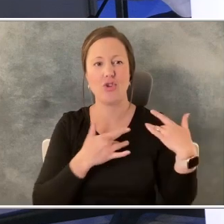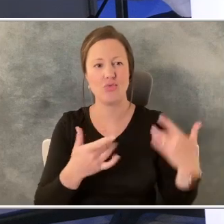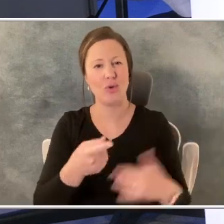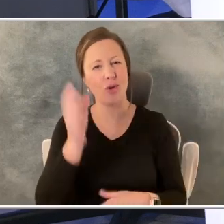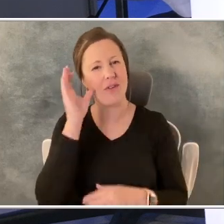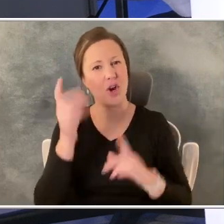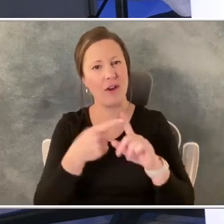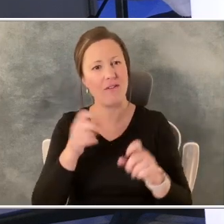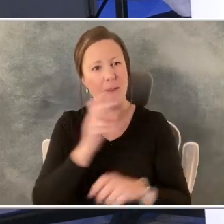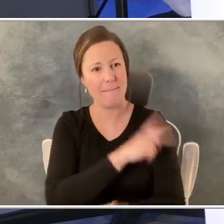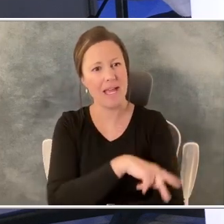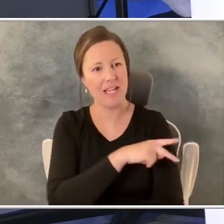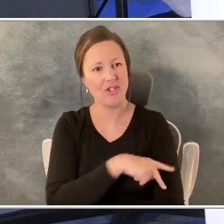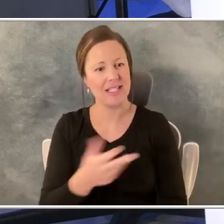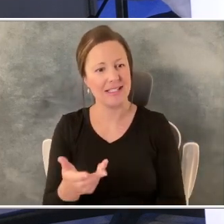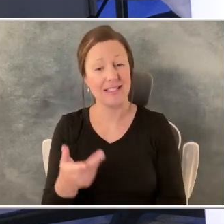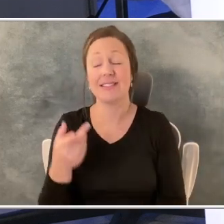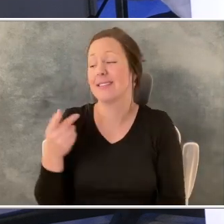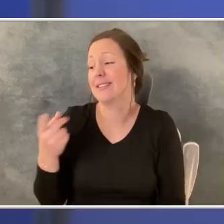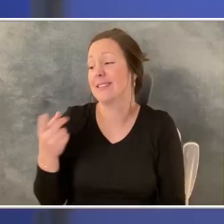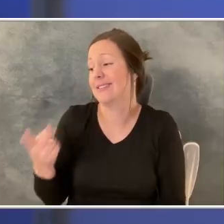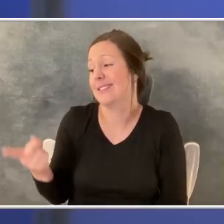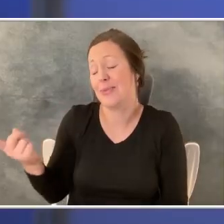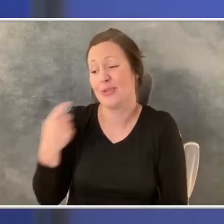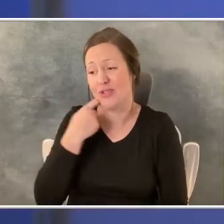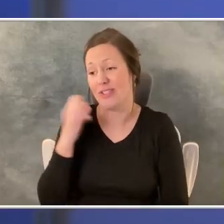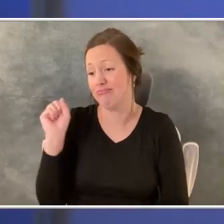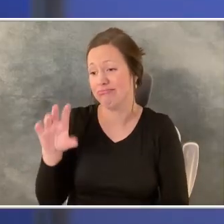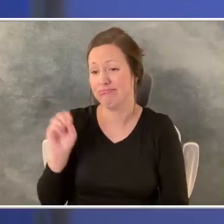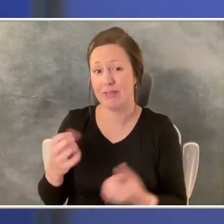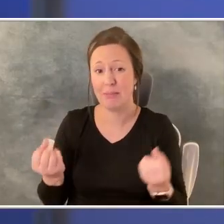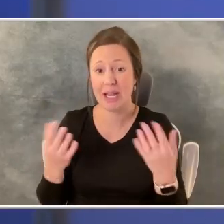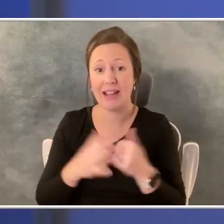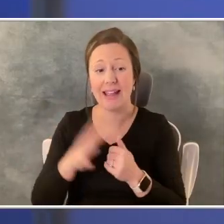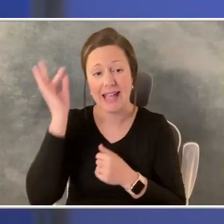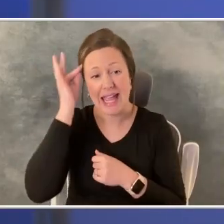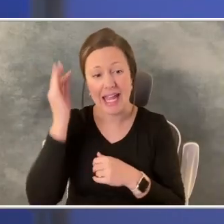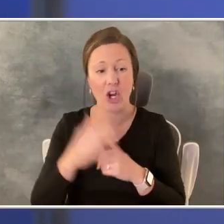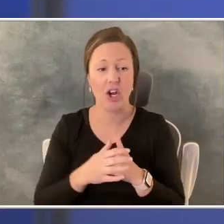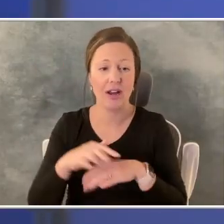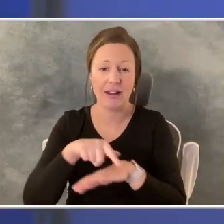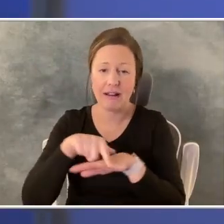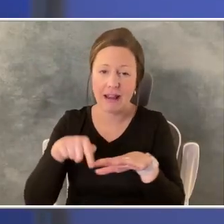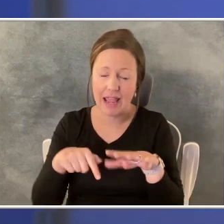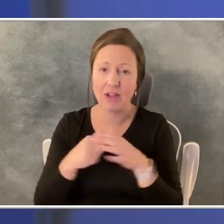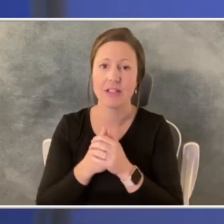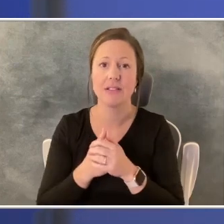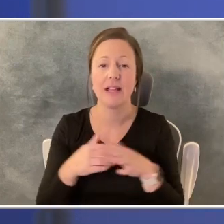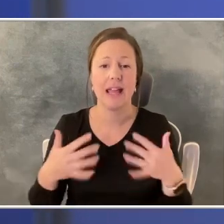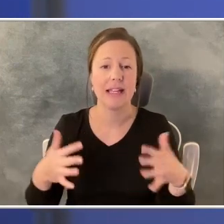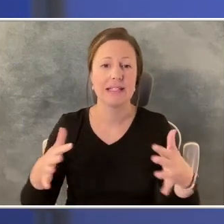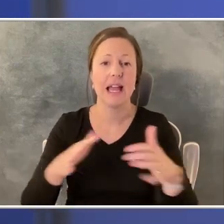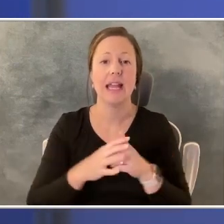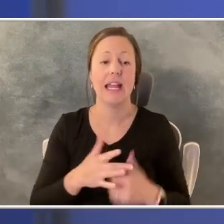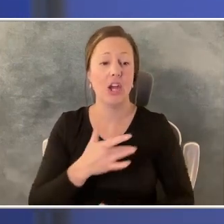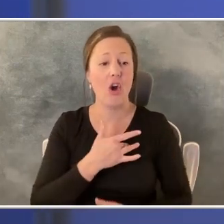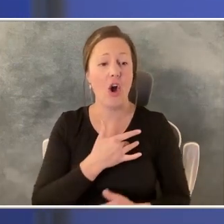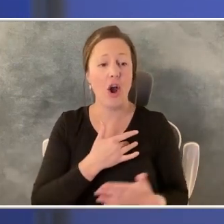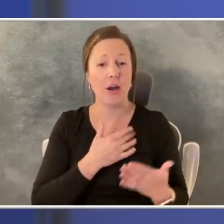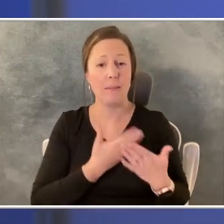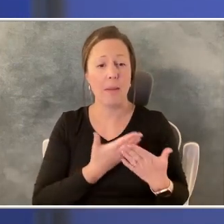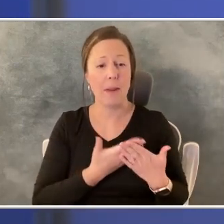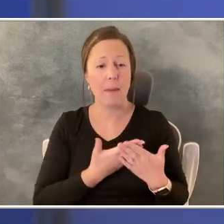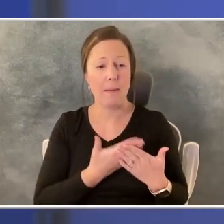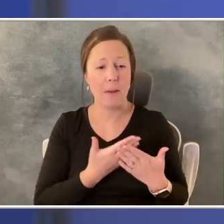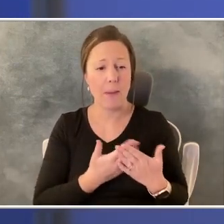should look out for? She covered a lot of them, but skin, hair, nails, anxiety, palpitations. Like a lot of ER docs are coming